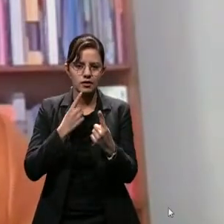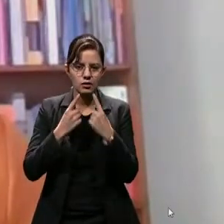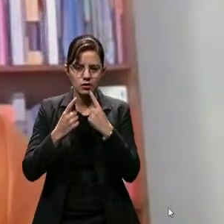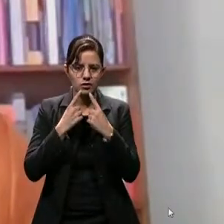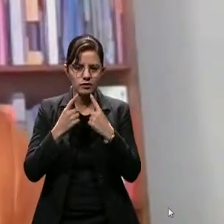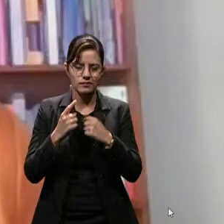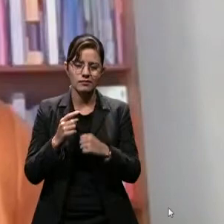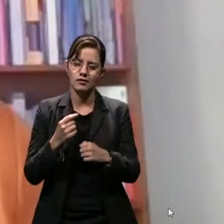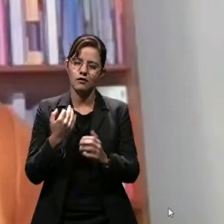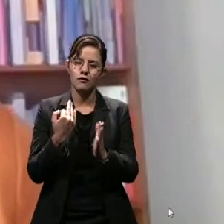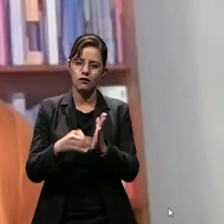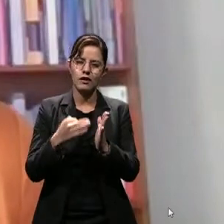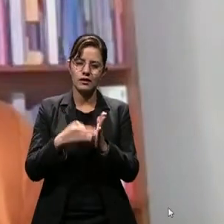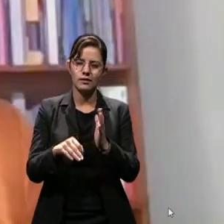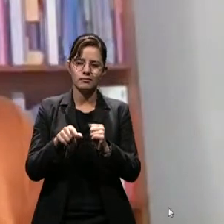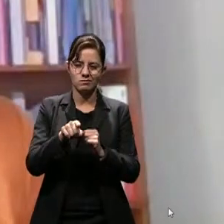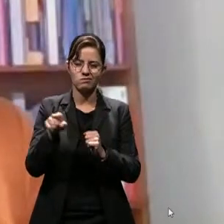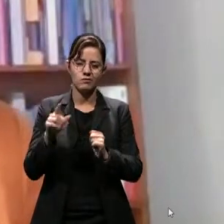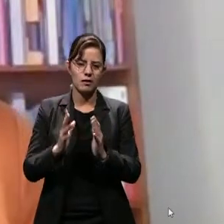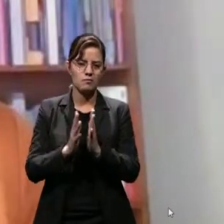on democratic deficits.